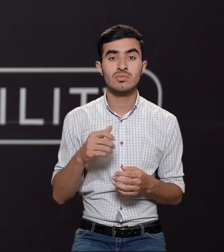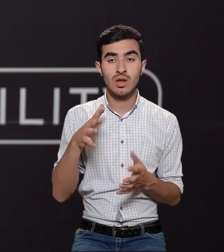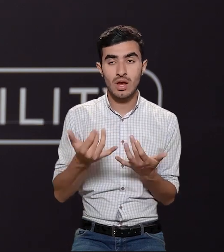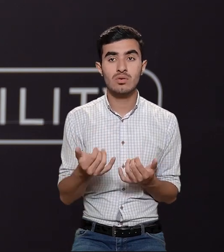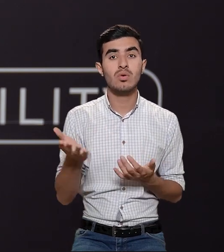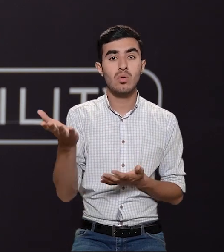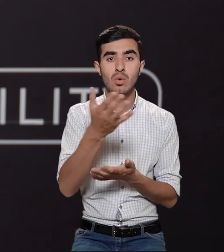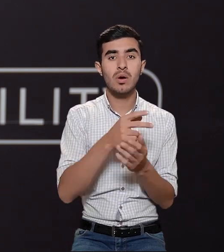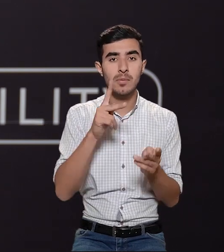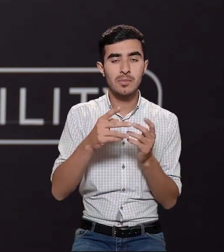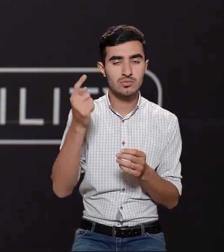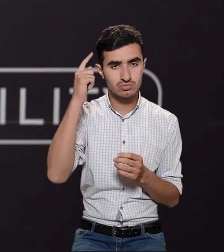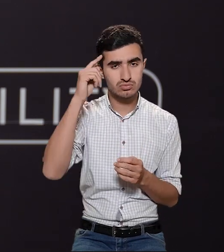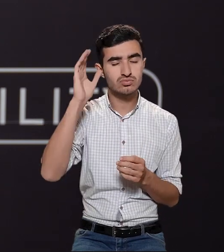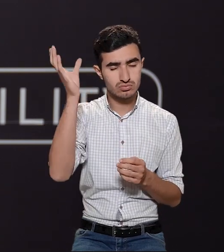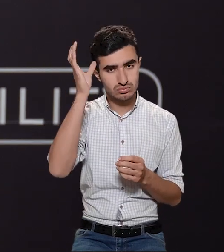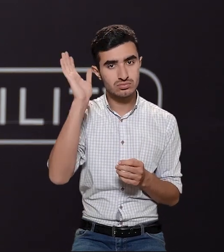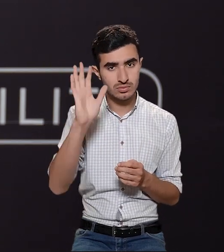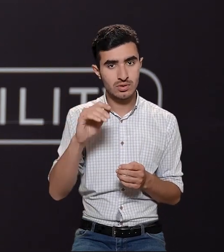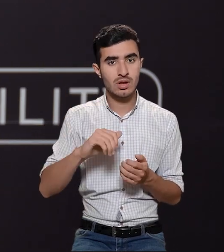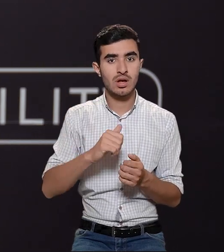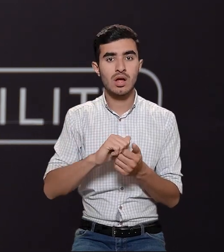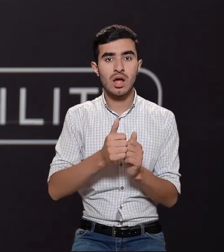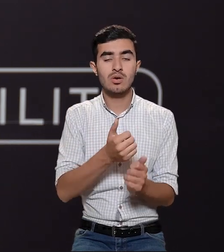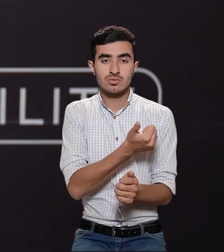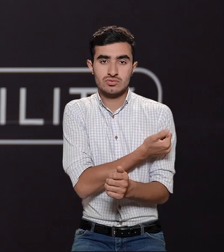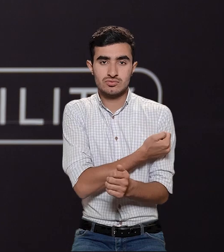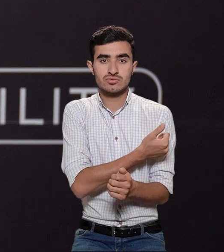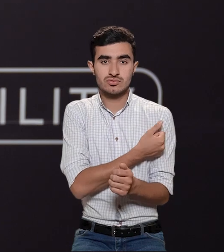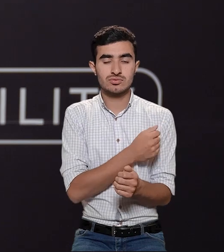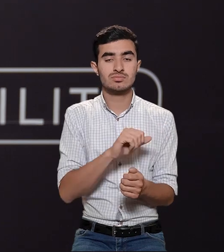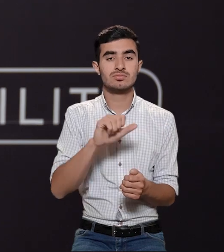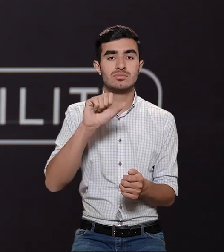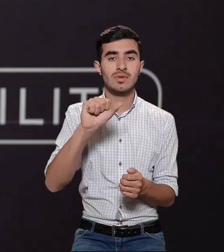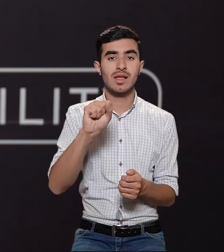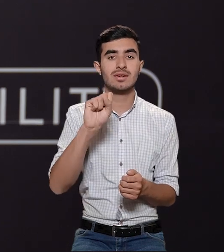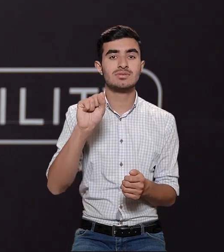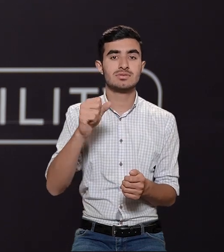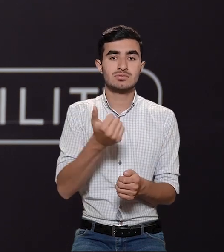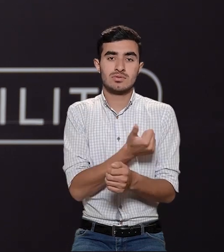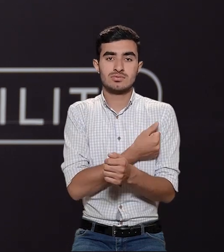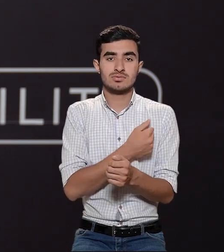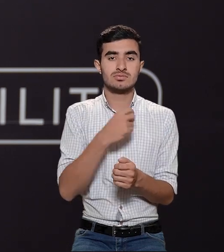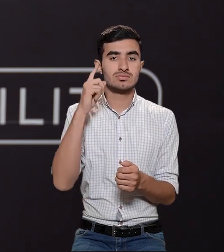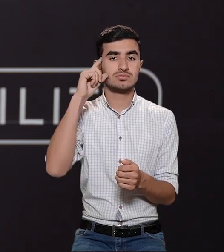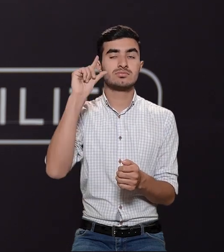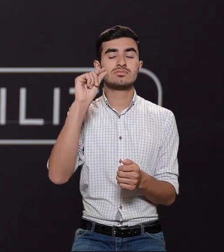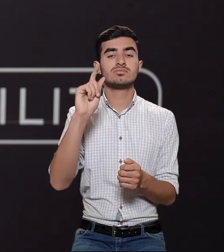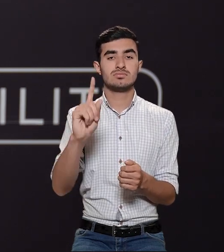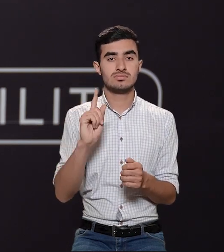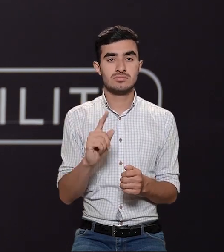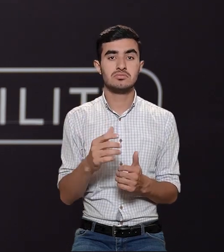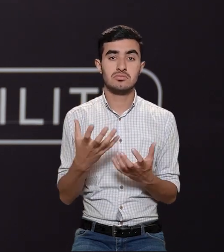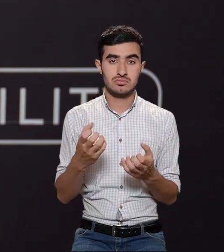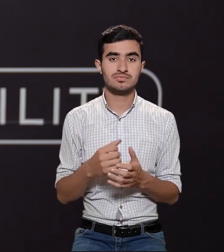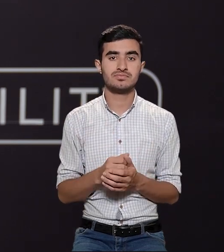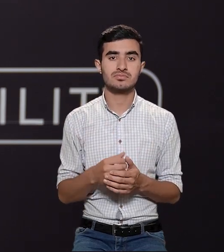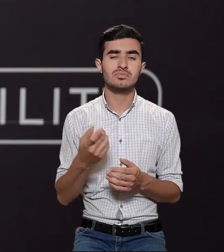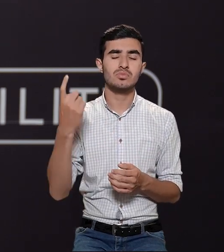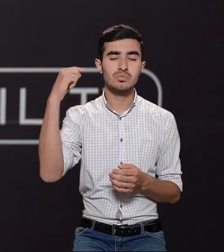more scared of anesthesia than surgery, and they ask for that. So when I came back from England in